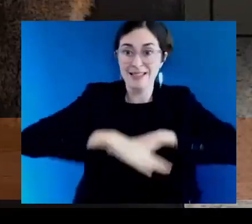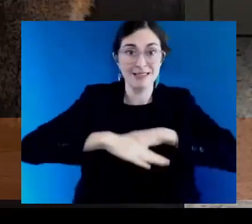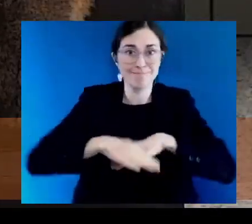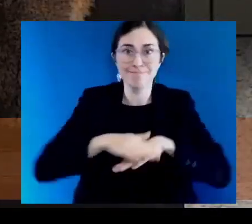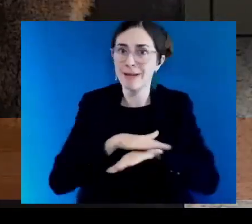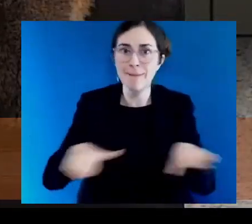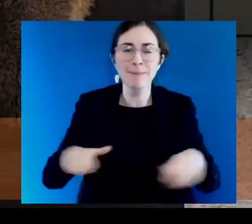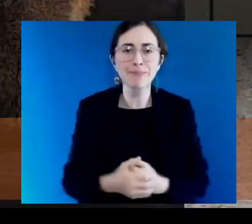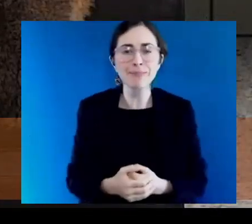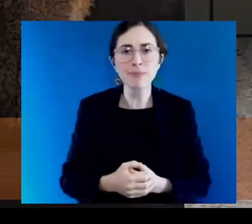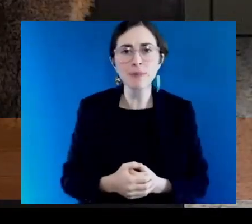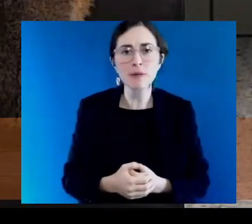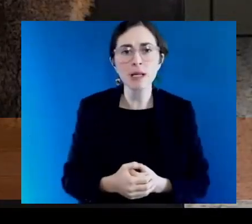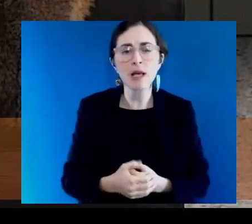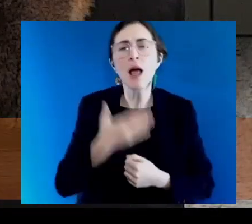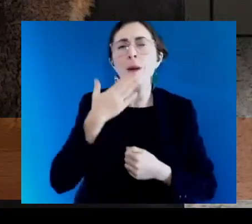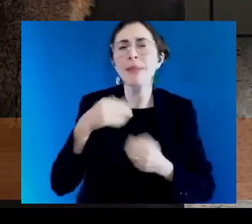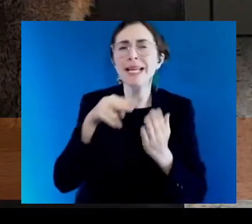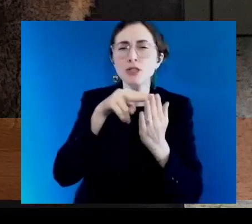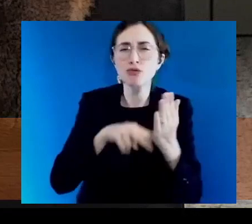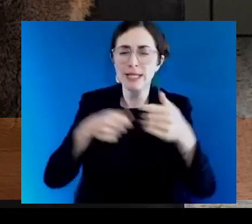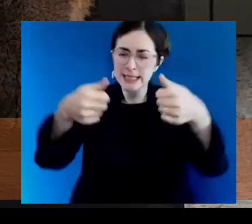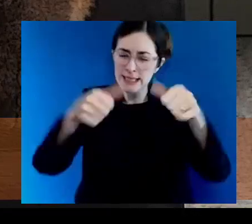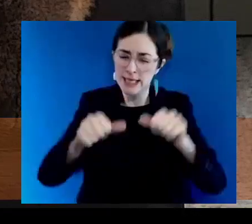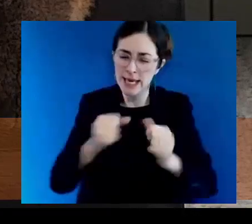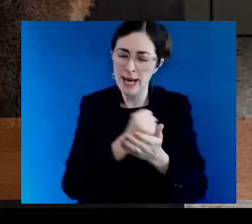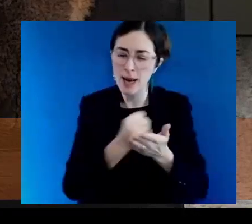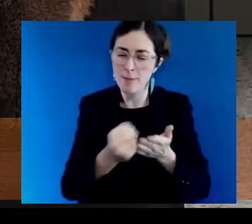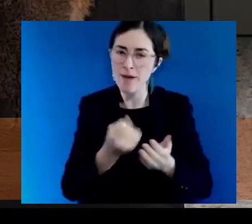the reflection you set out at paragraph 46?